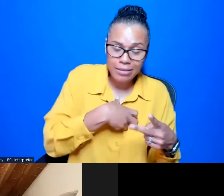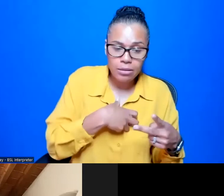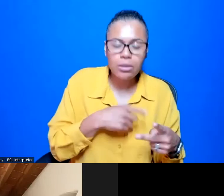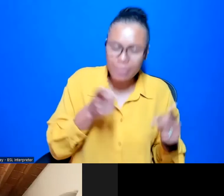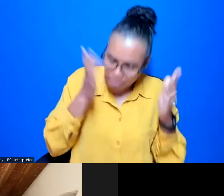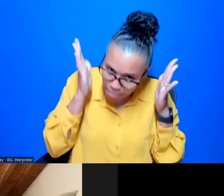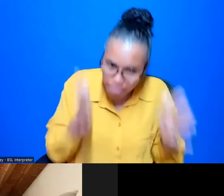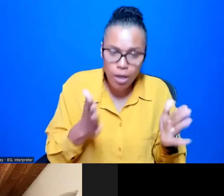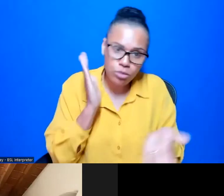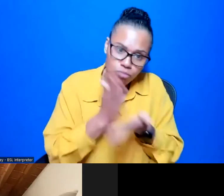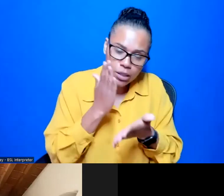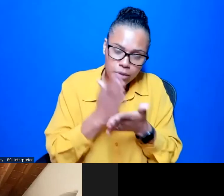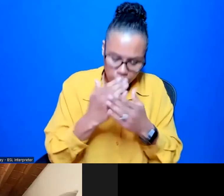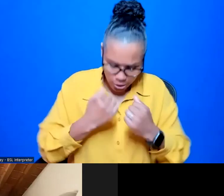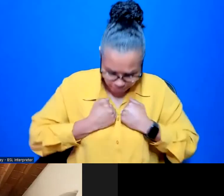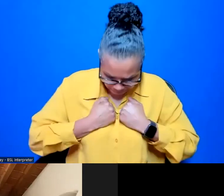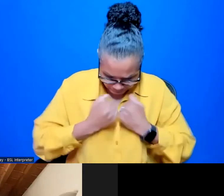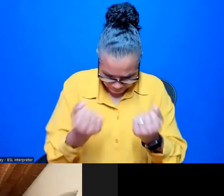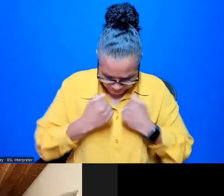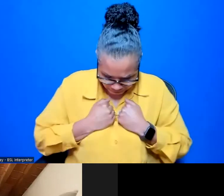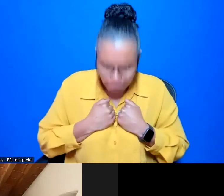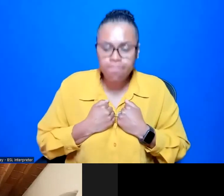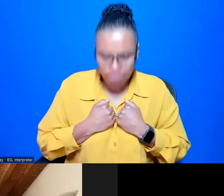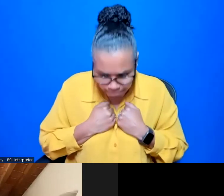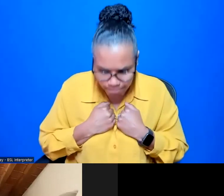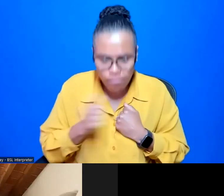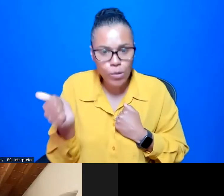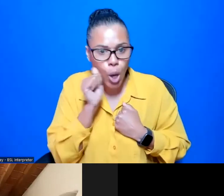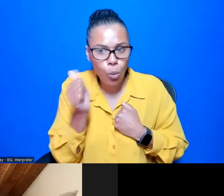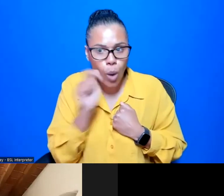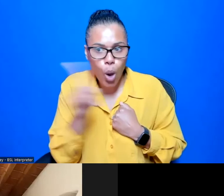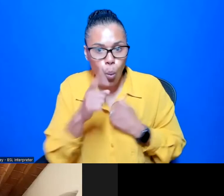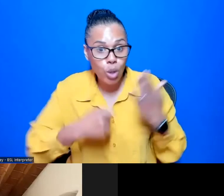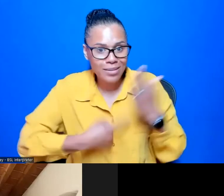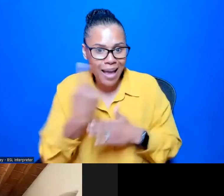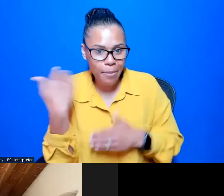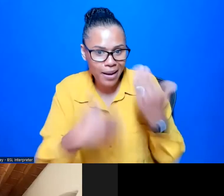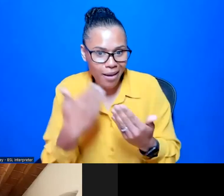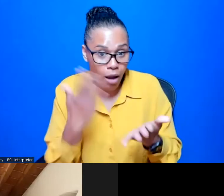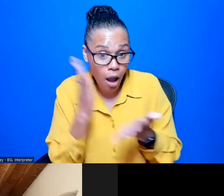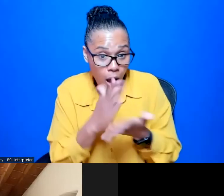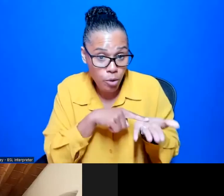look within themselves and be aware what's happening. Is it reflecting it?